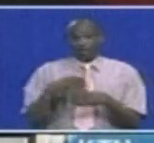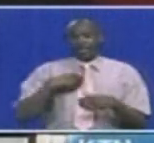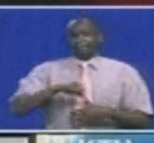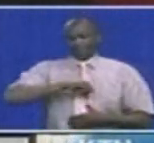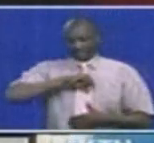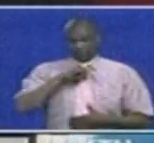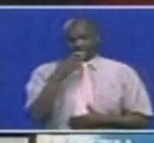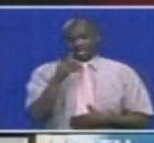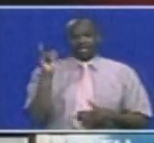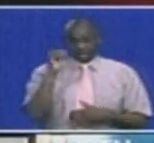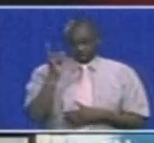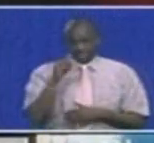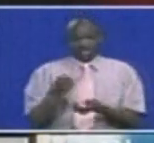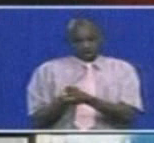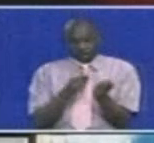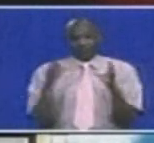as Royal Nairobi Golf Club